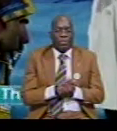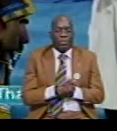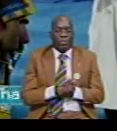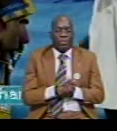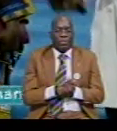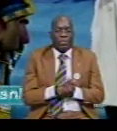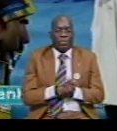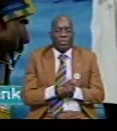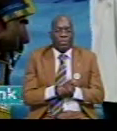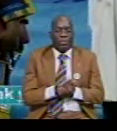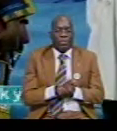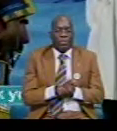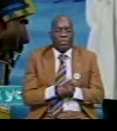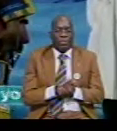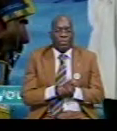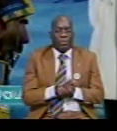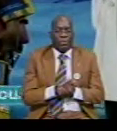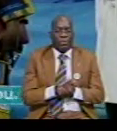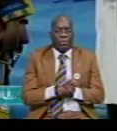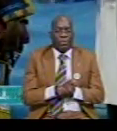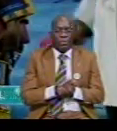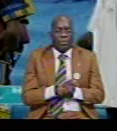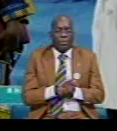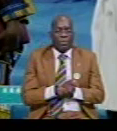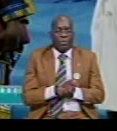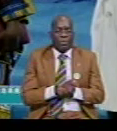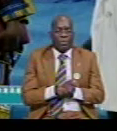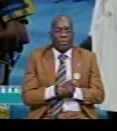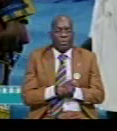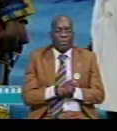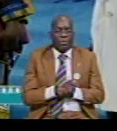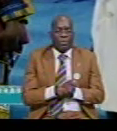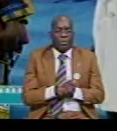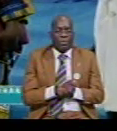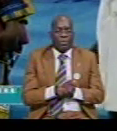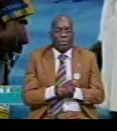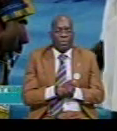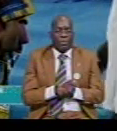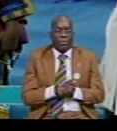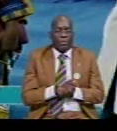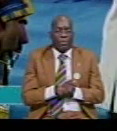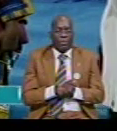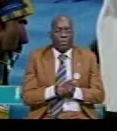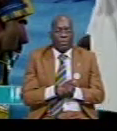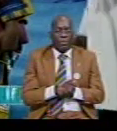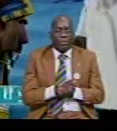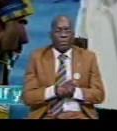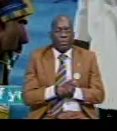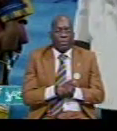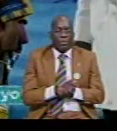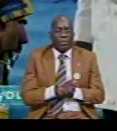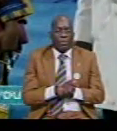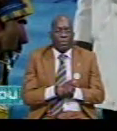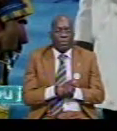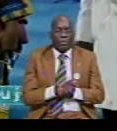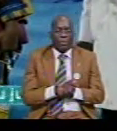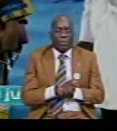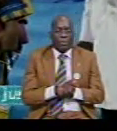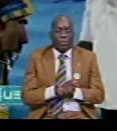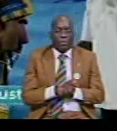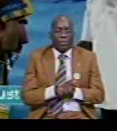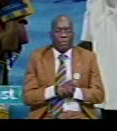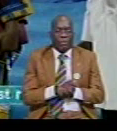came here believing God. She has gone to hospital. She was tested. She had been on